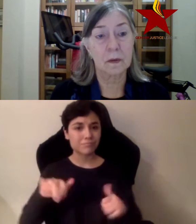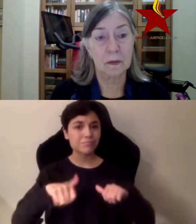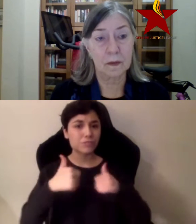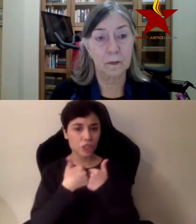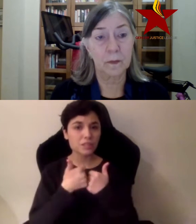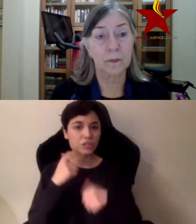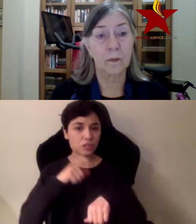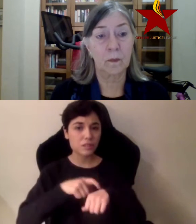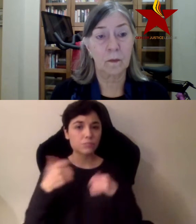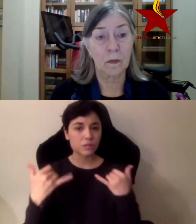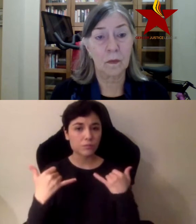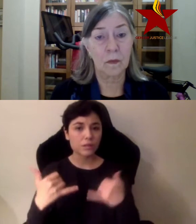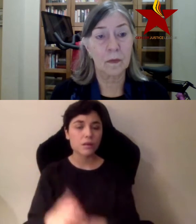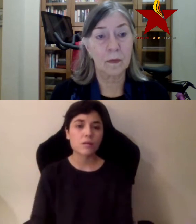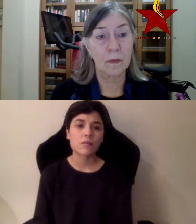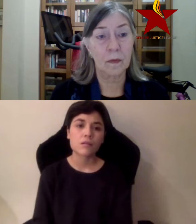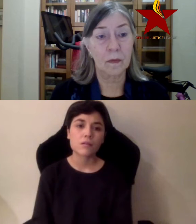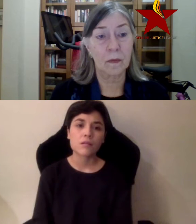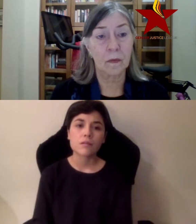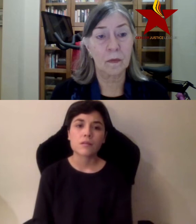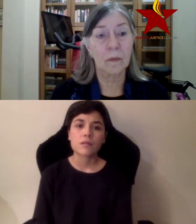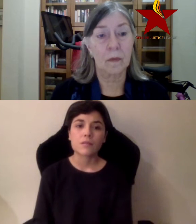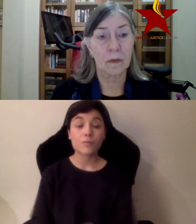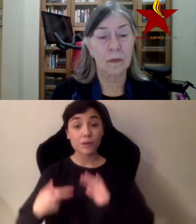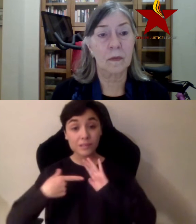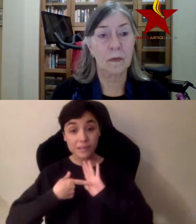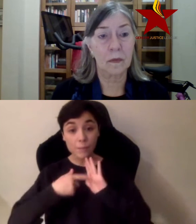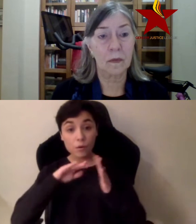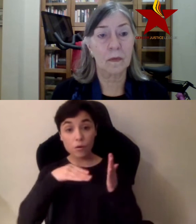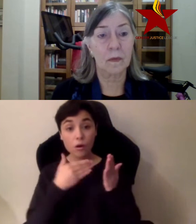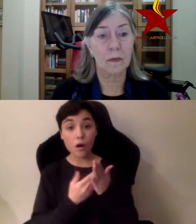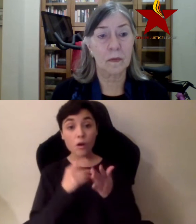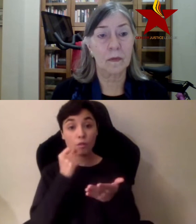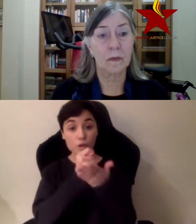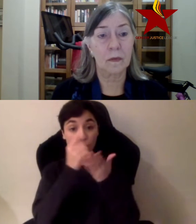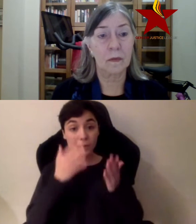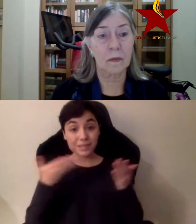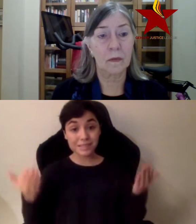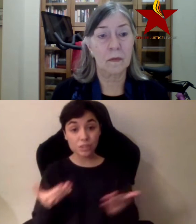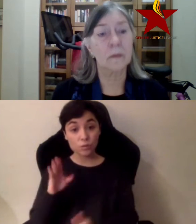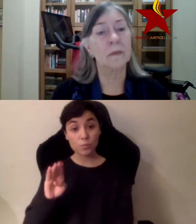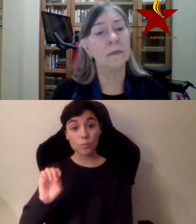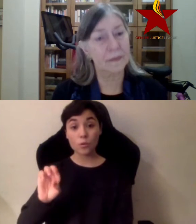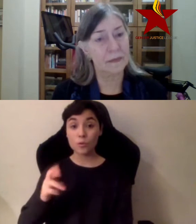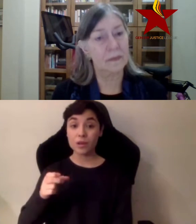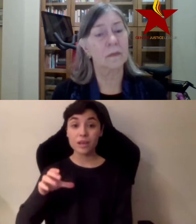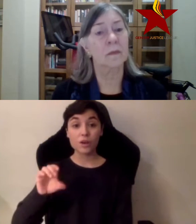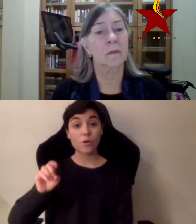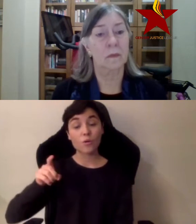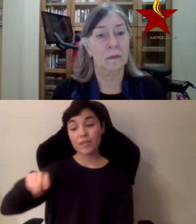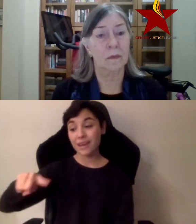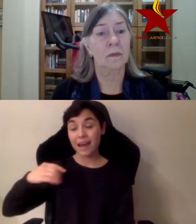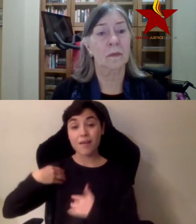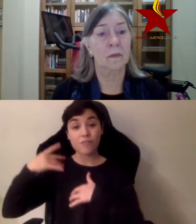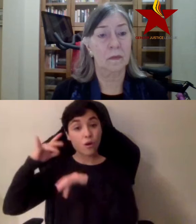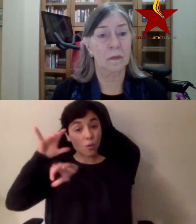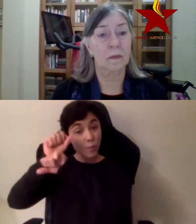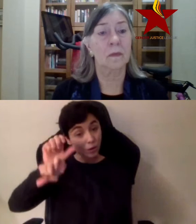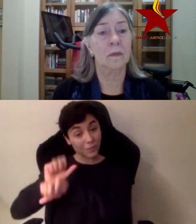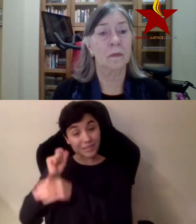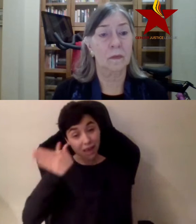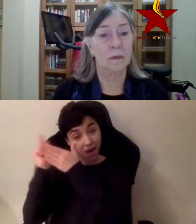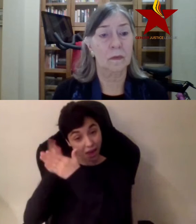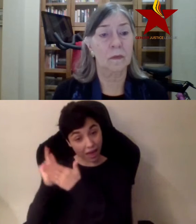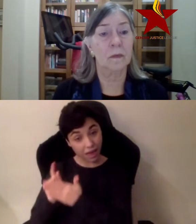like, for example, all the therapists at Borrego are pretty much booked solid. This has been a financial